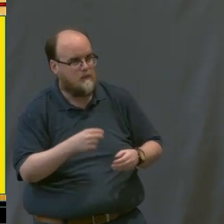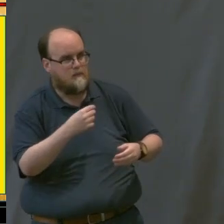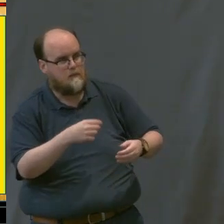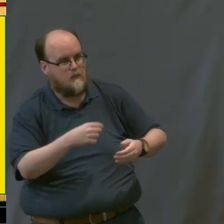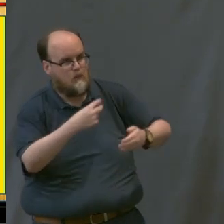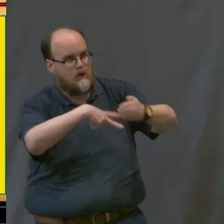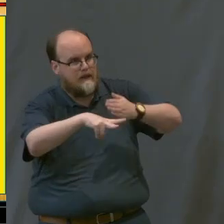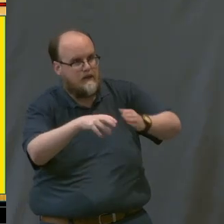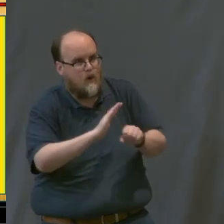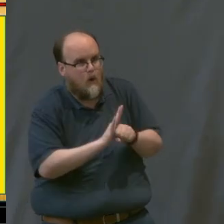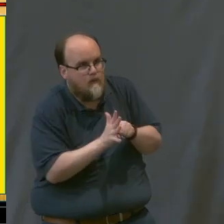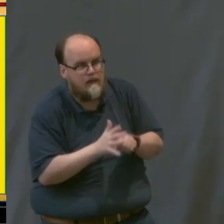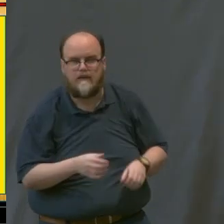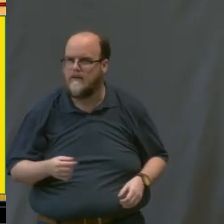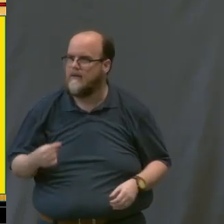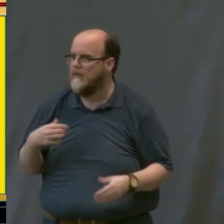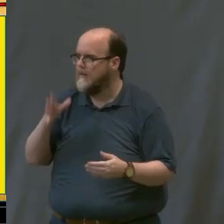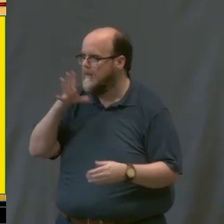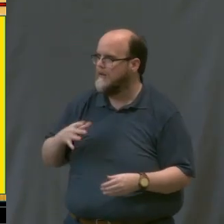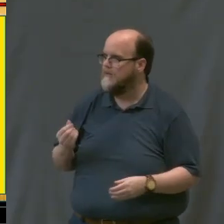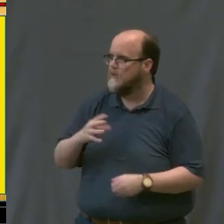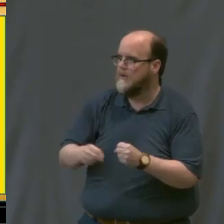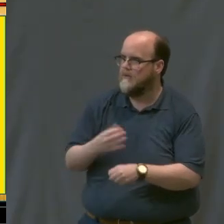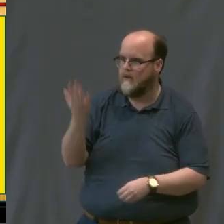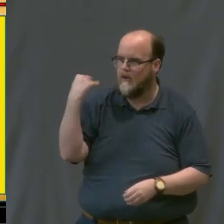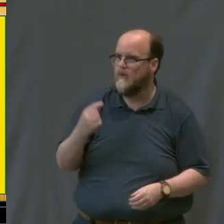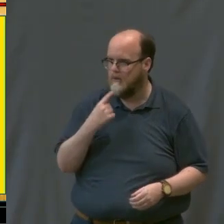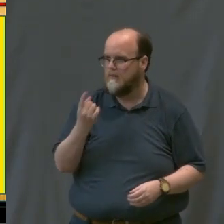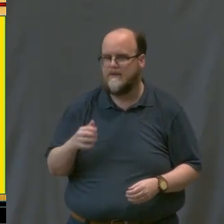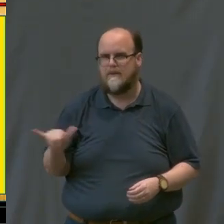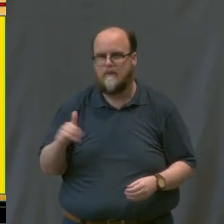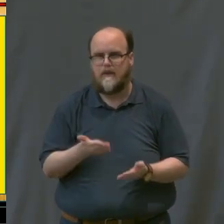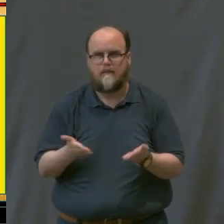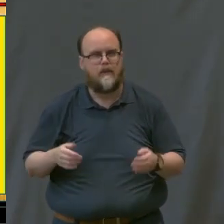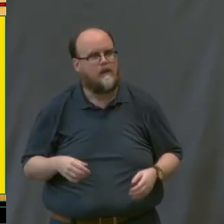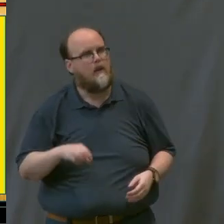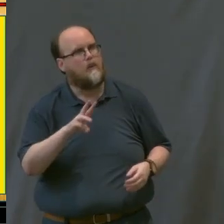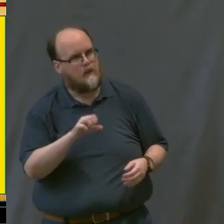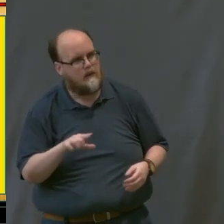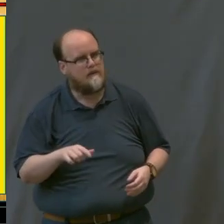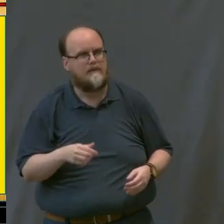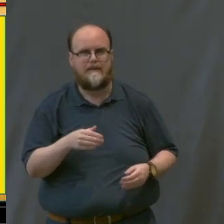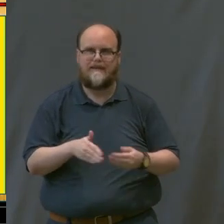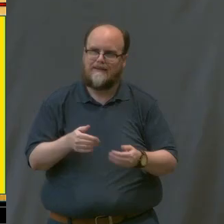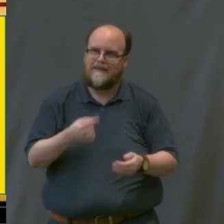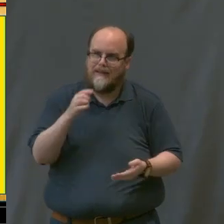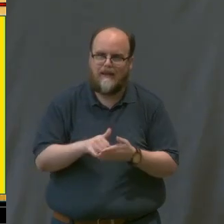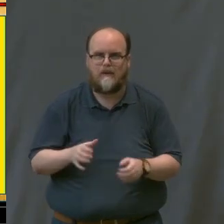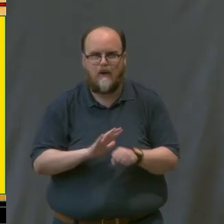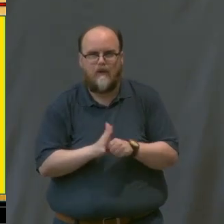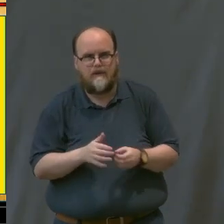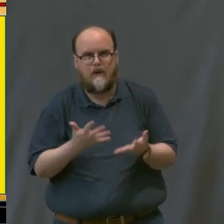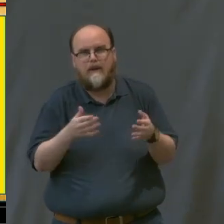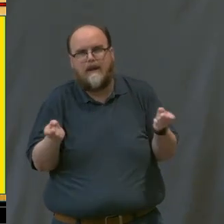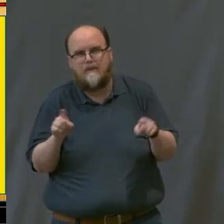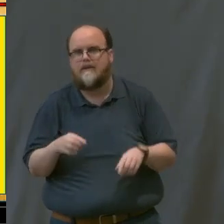And I had a lady a couple of years ago tell me the same thing. Well, Yeah, it's easy to say that once COVID has happened